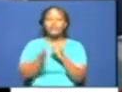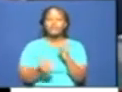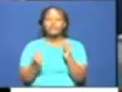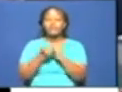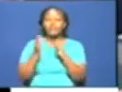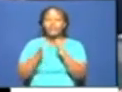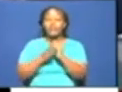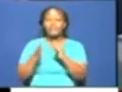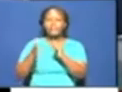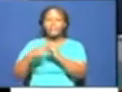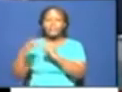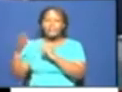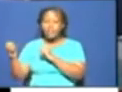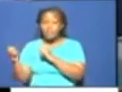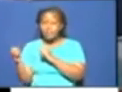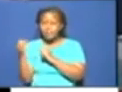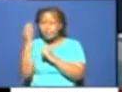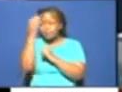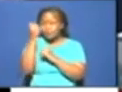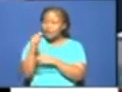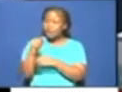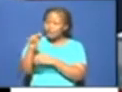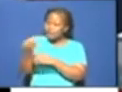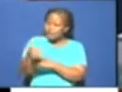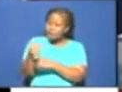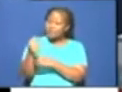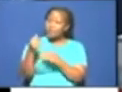1990 for demanding multipartism.